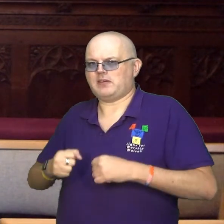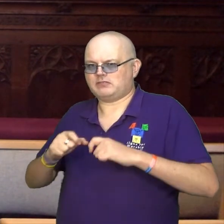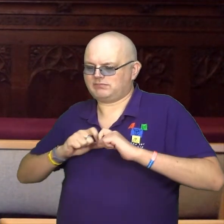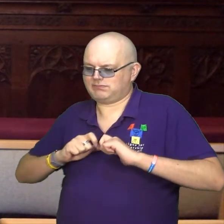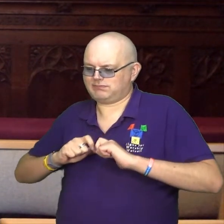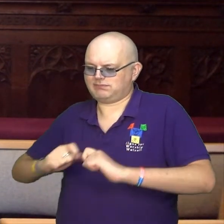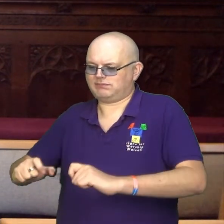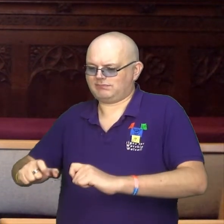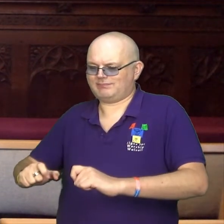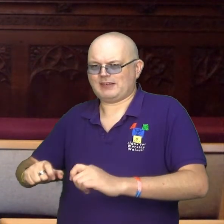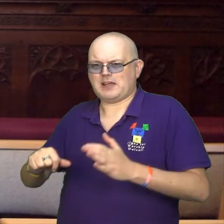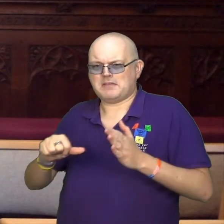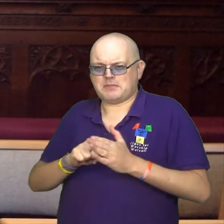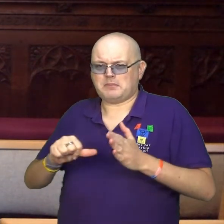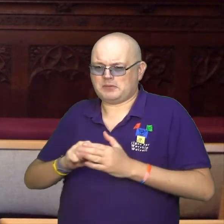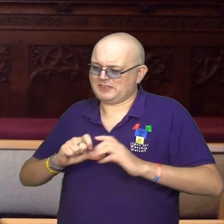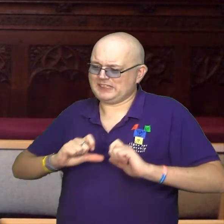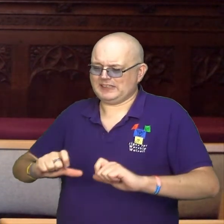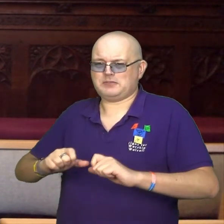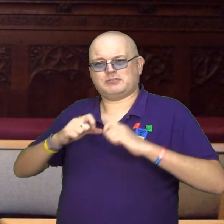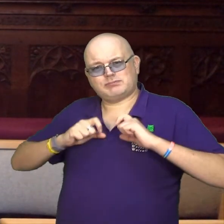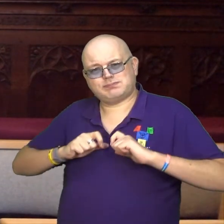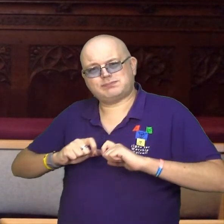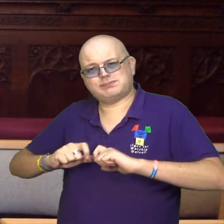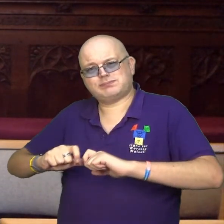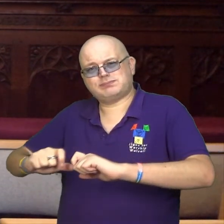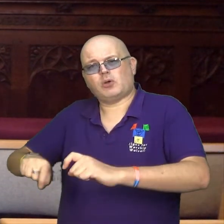Perseverance to get through troubling times.